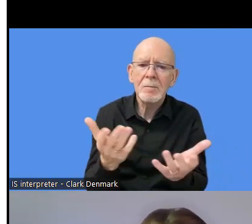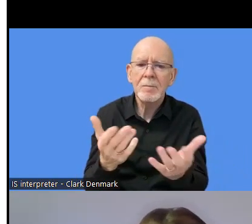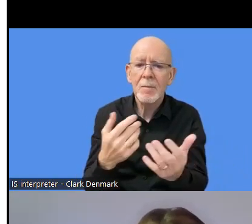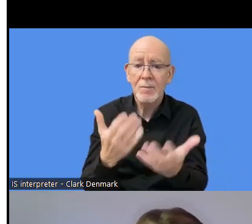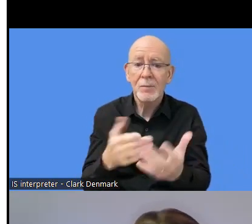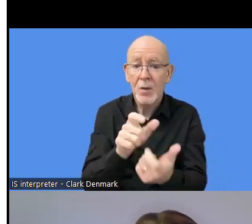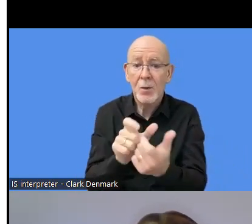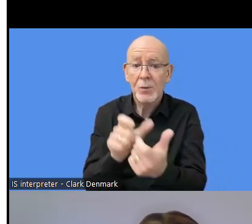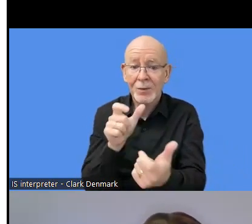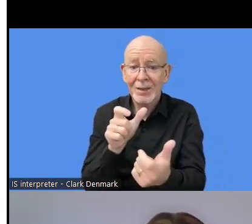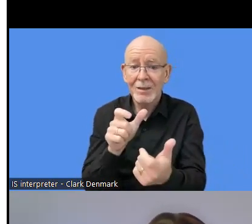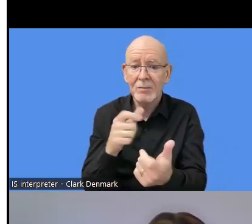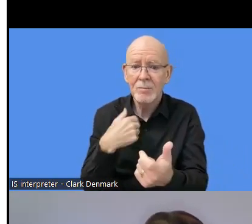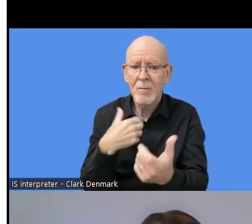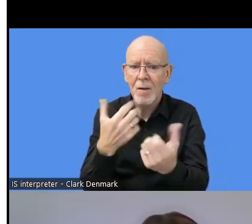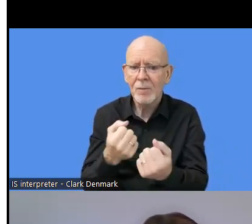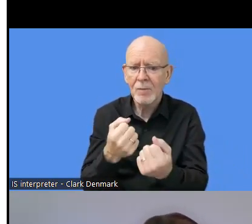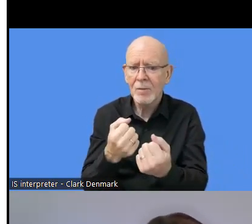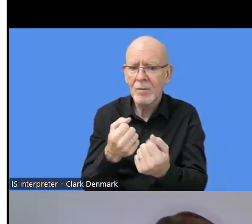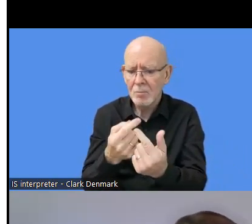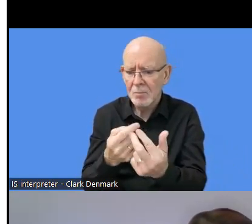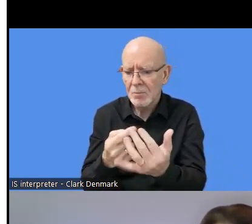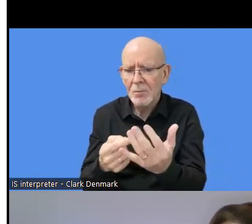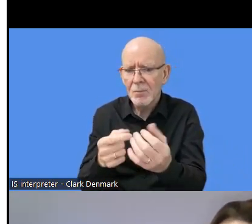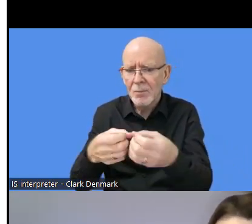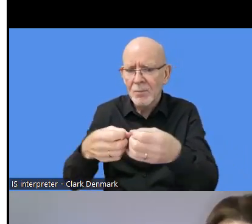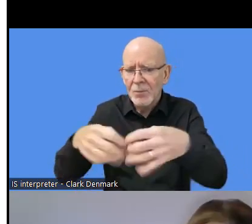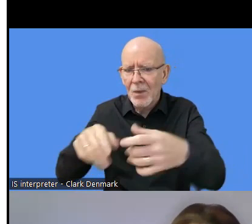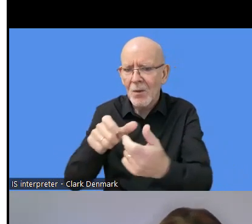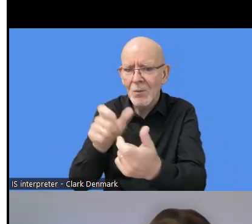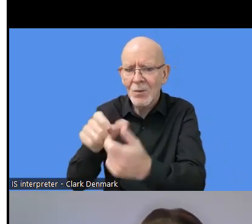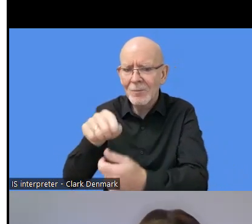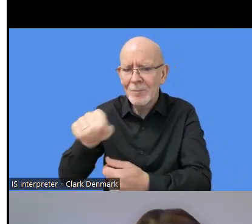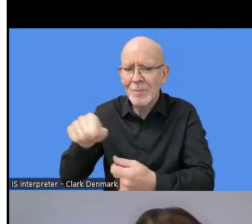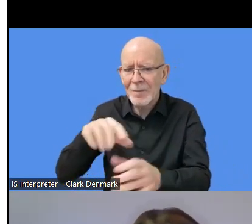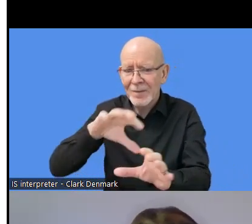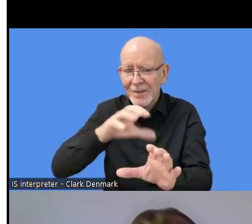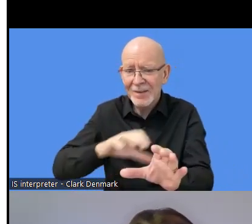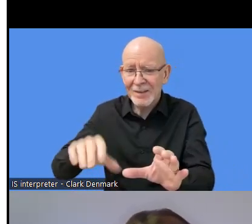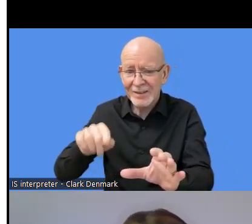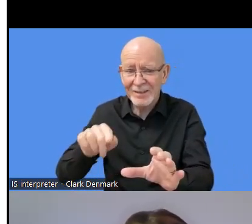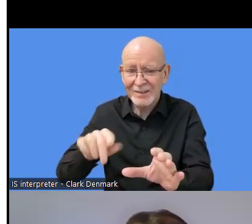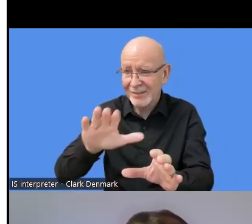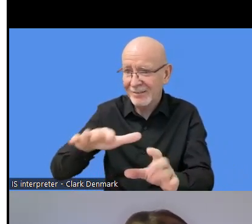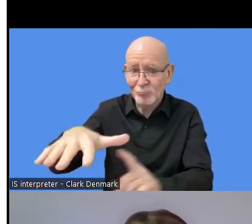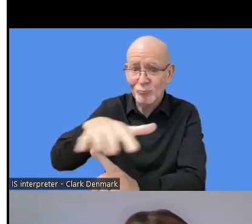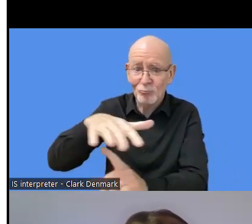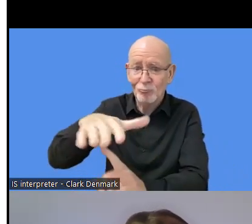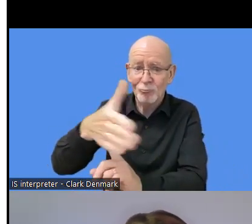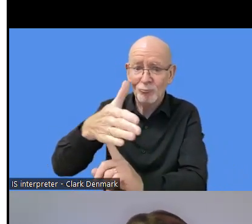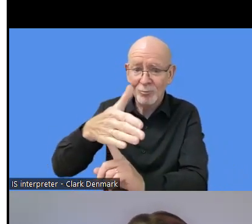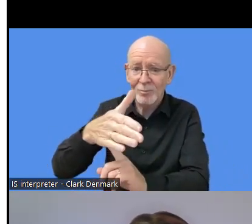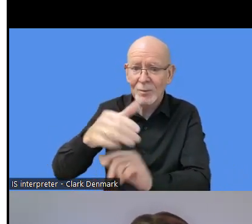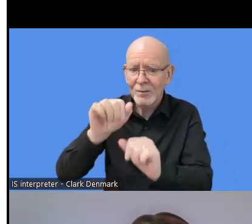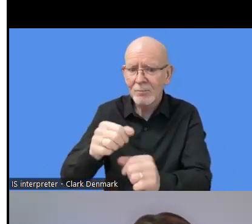considered innovative. Or if you are the first company in this region, in the